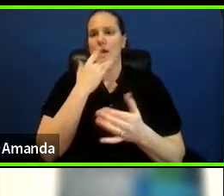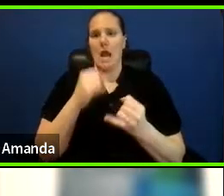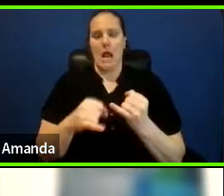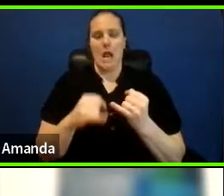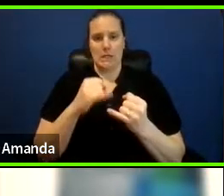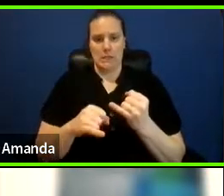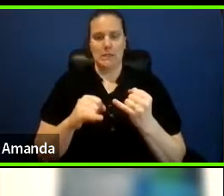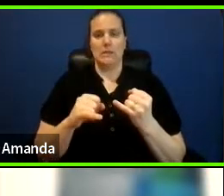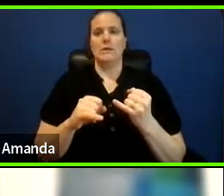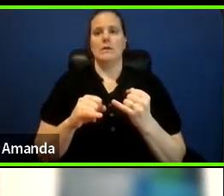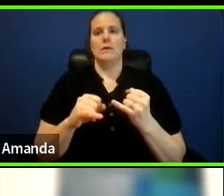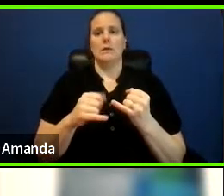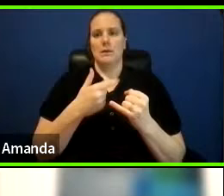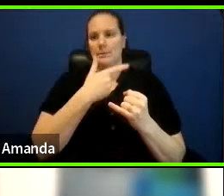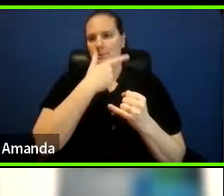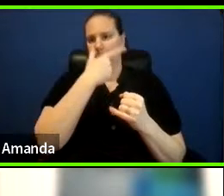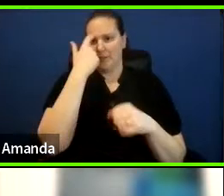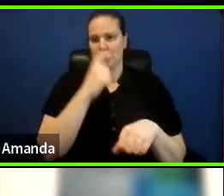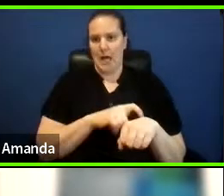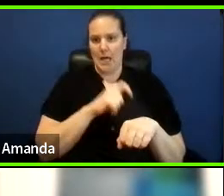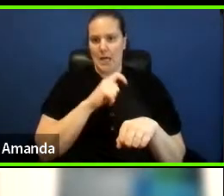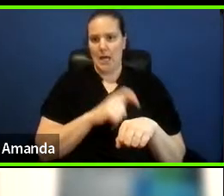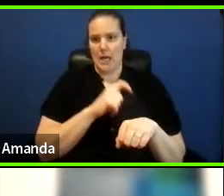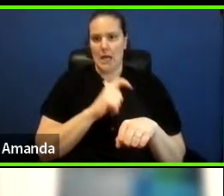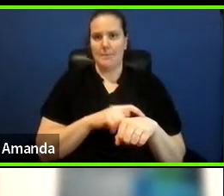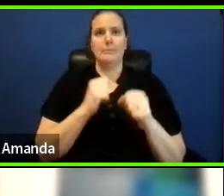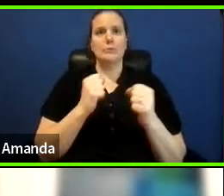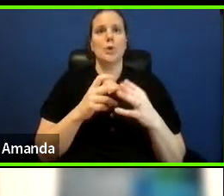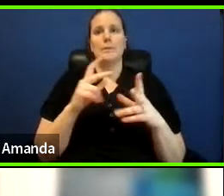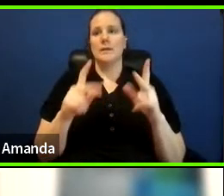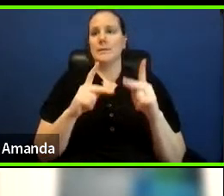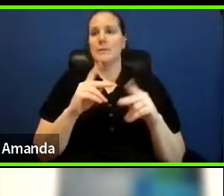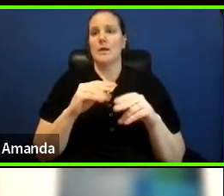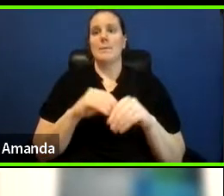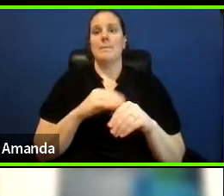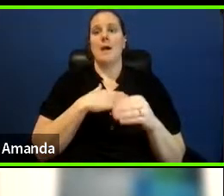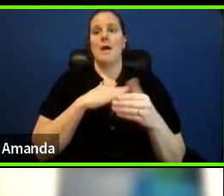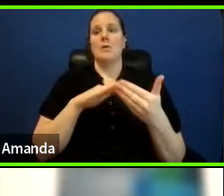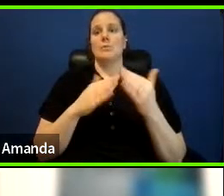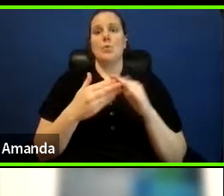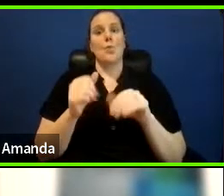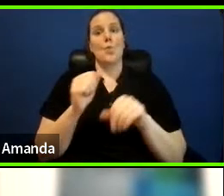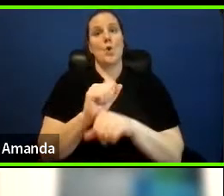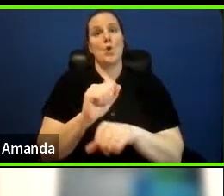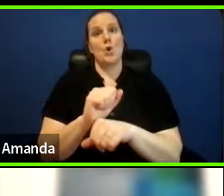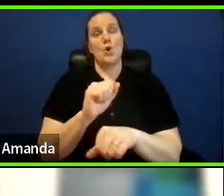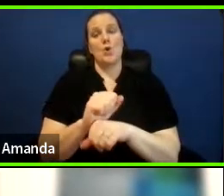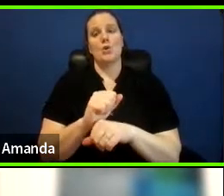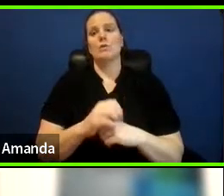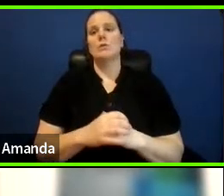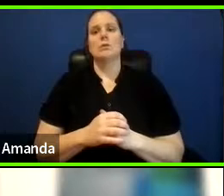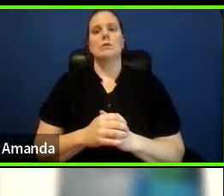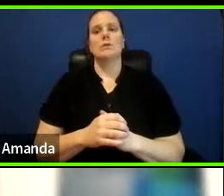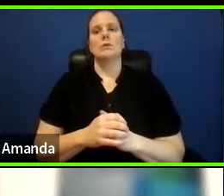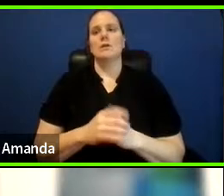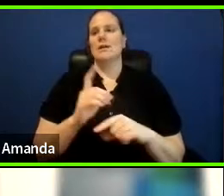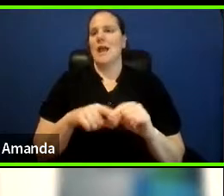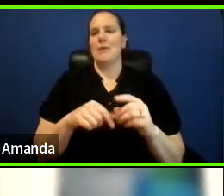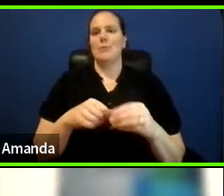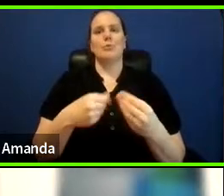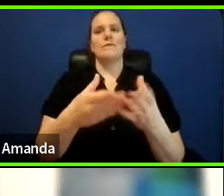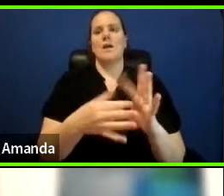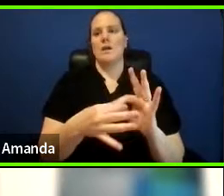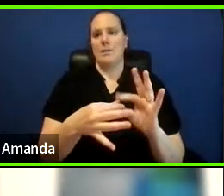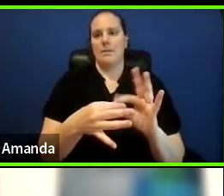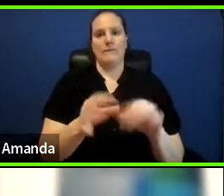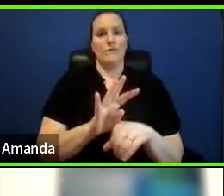end because of the timing, because so many people in my community, they work, so they cannot provide the comment